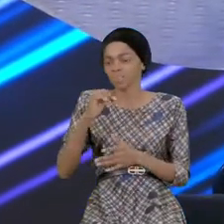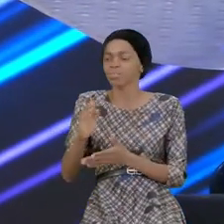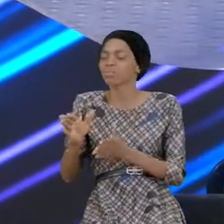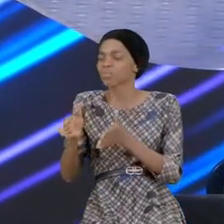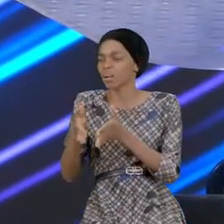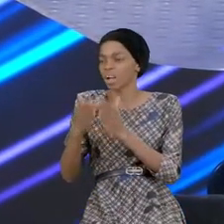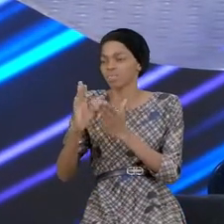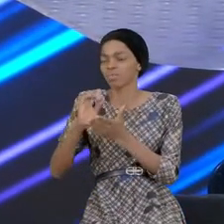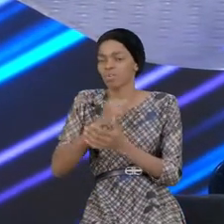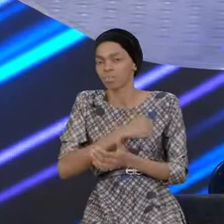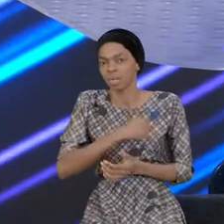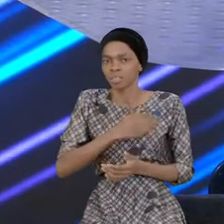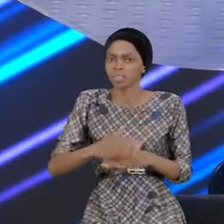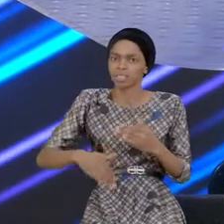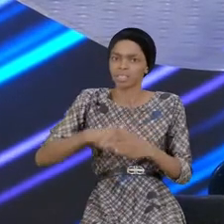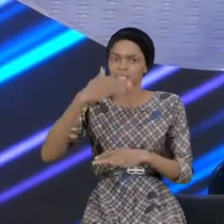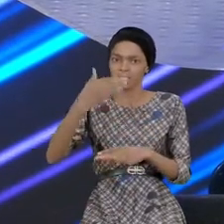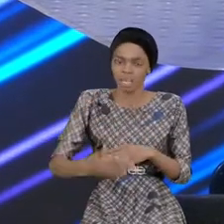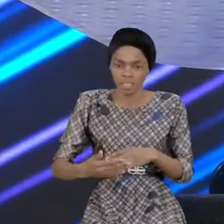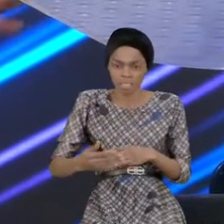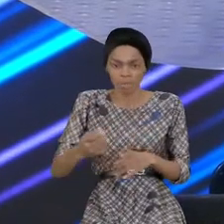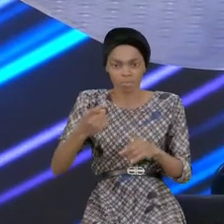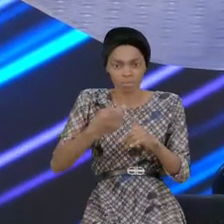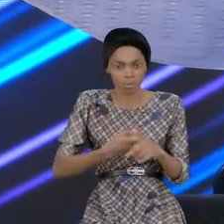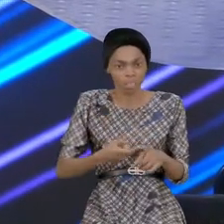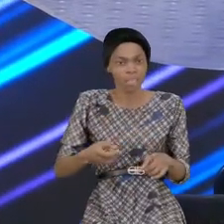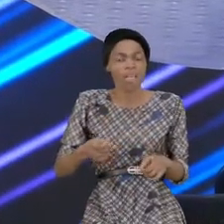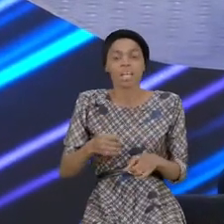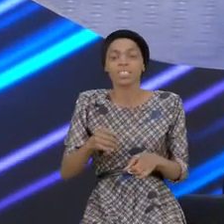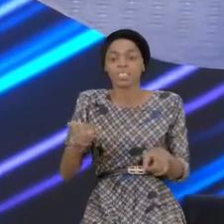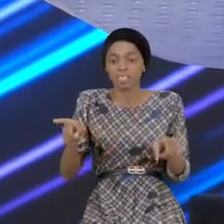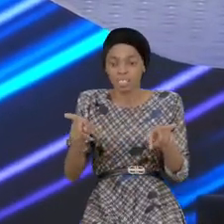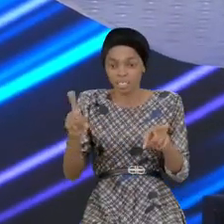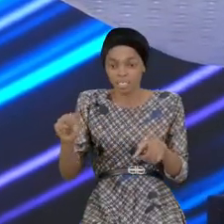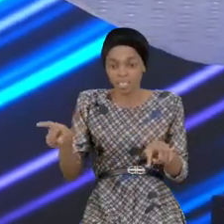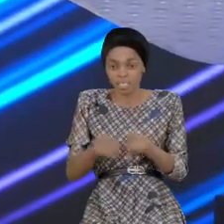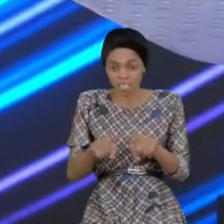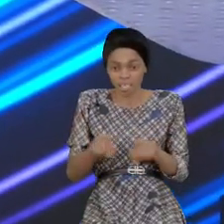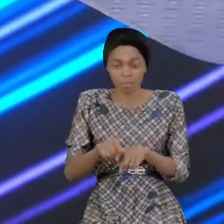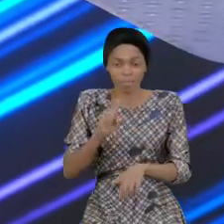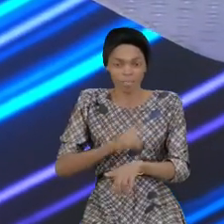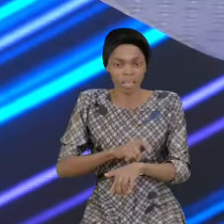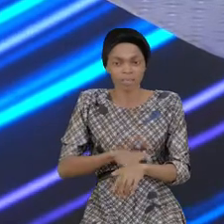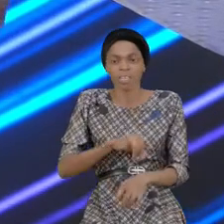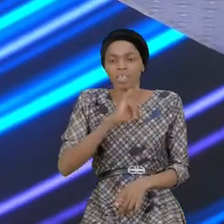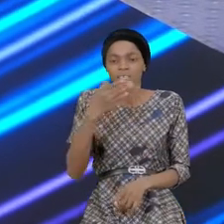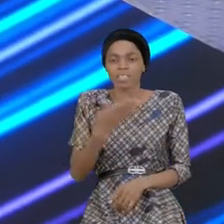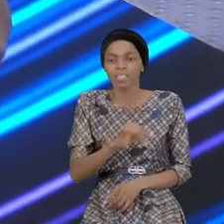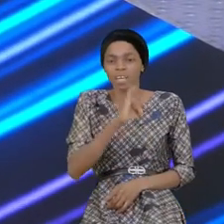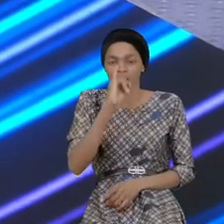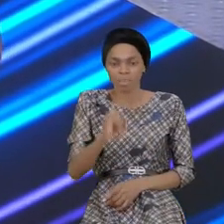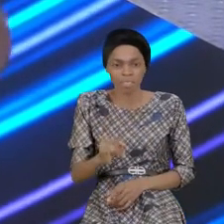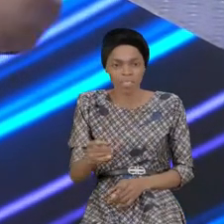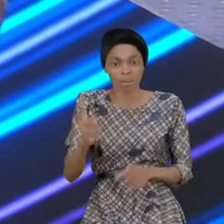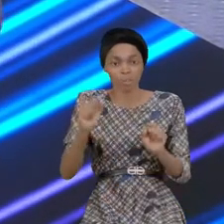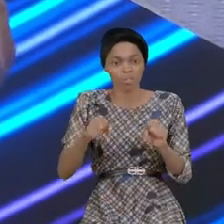then the following month, exactly the same time, when there is the possibility of